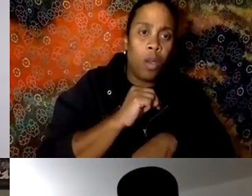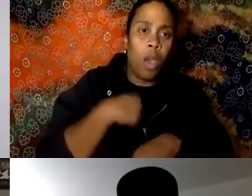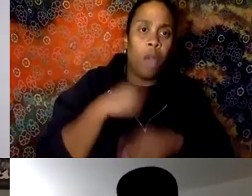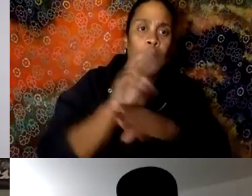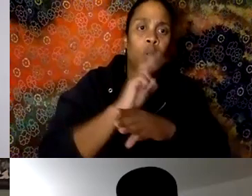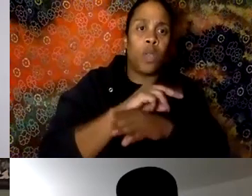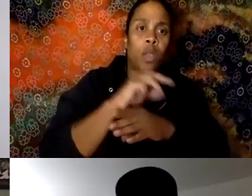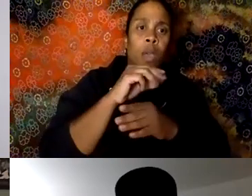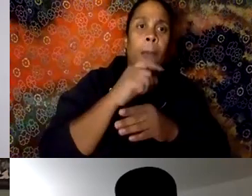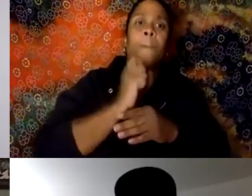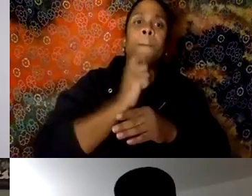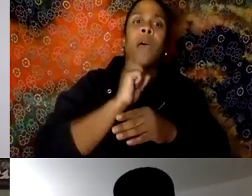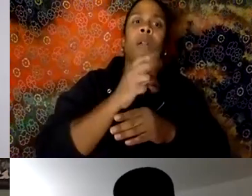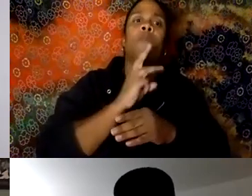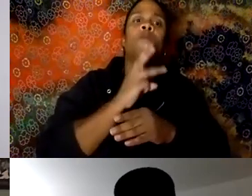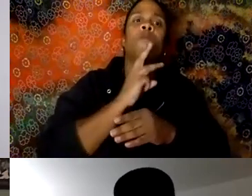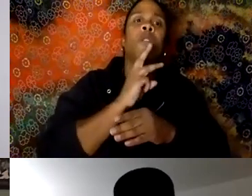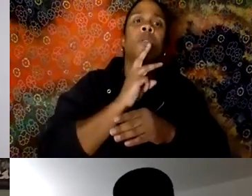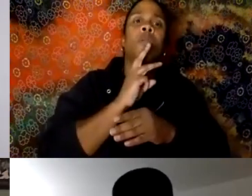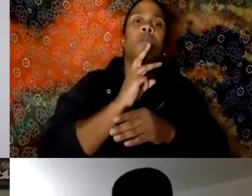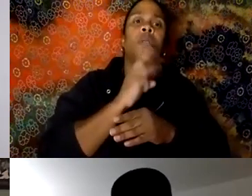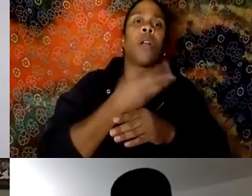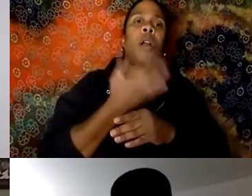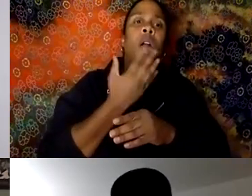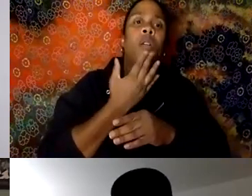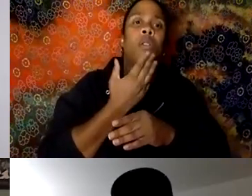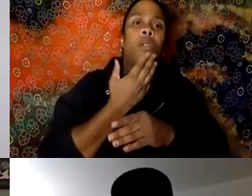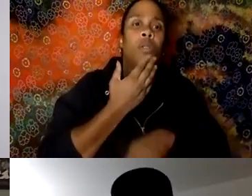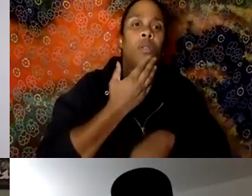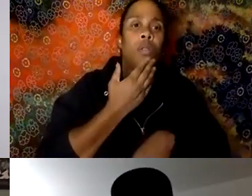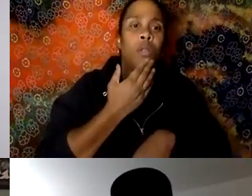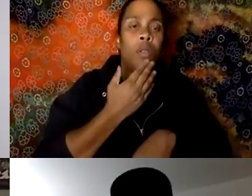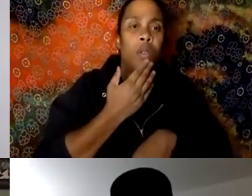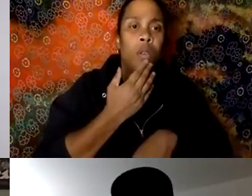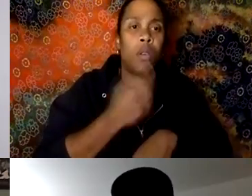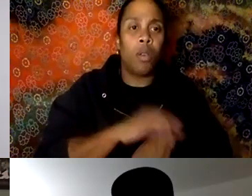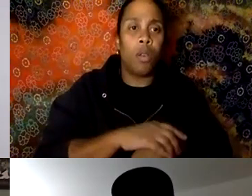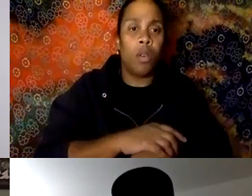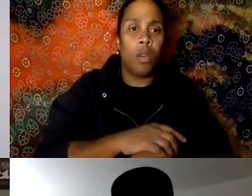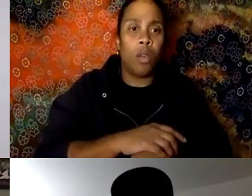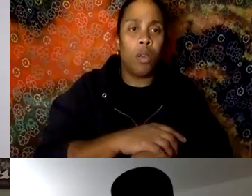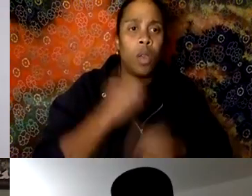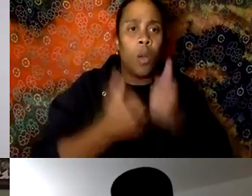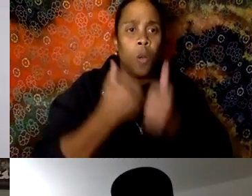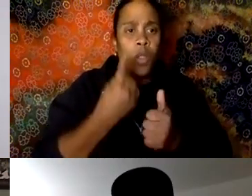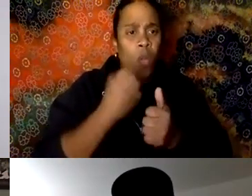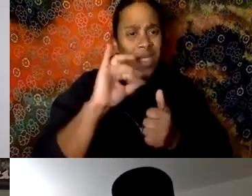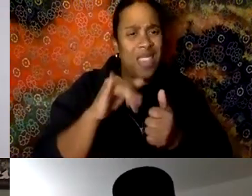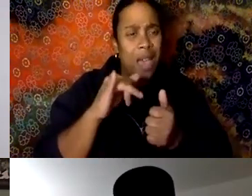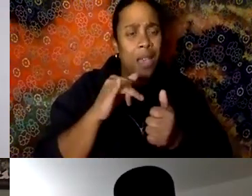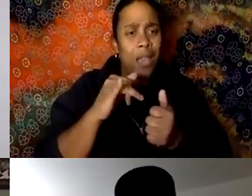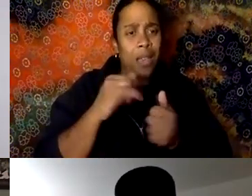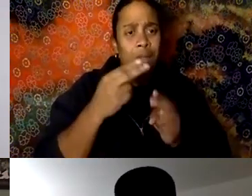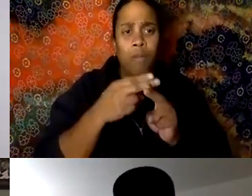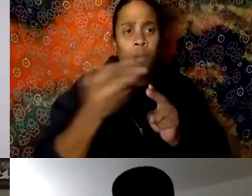metallic watercolors. So I'm gonna spot. So which ones are those? Oh, you're are those the